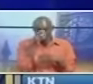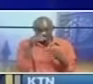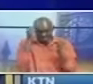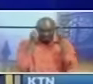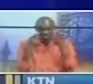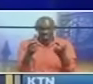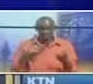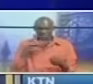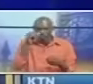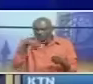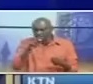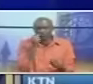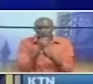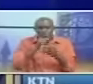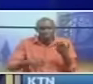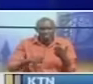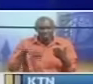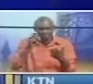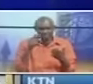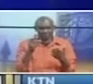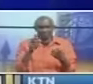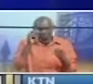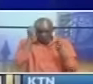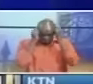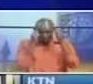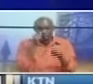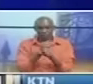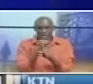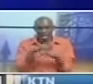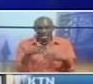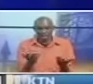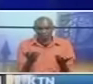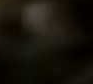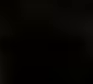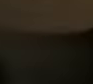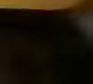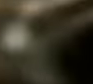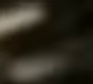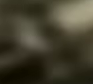takes us through the drills of a military parade on how things work.